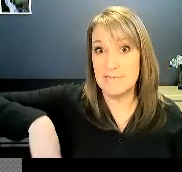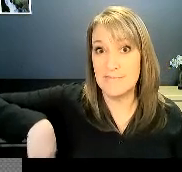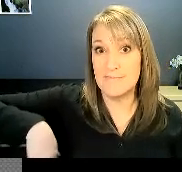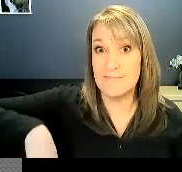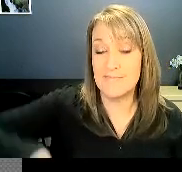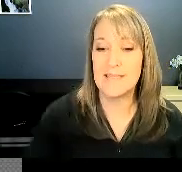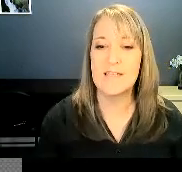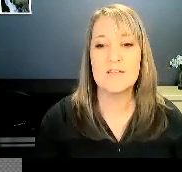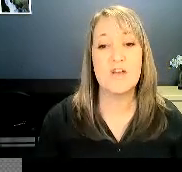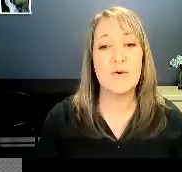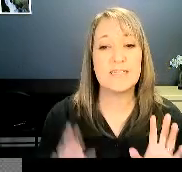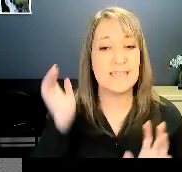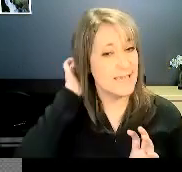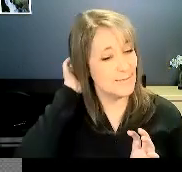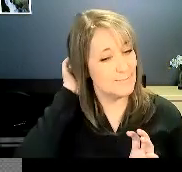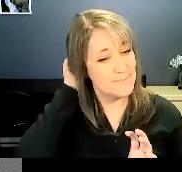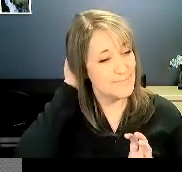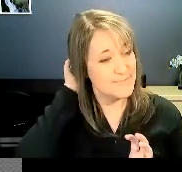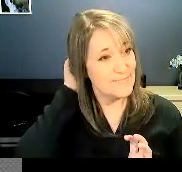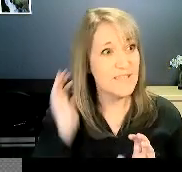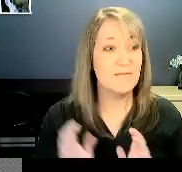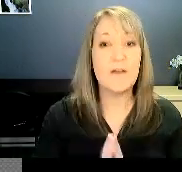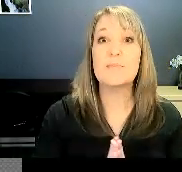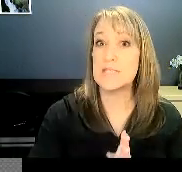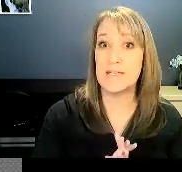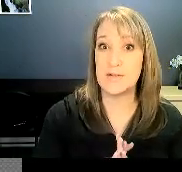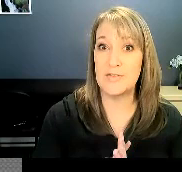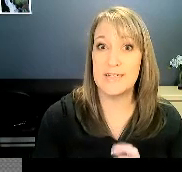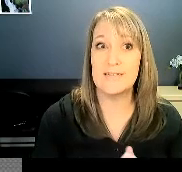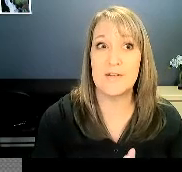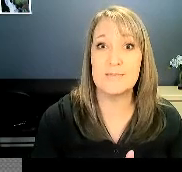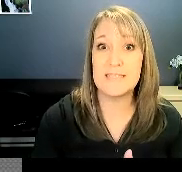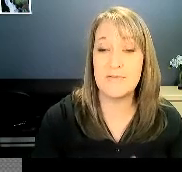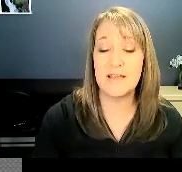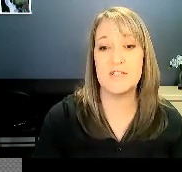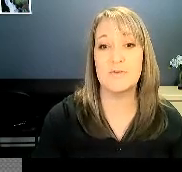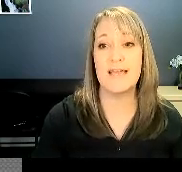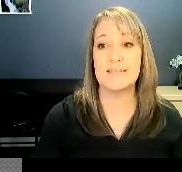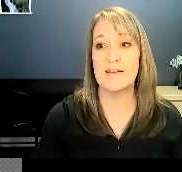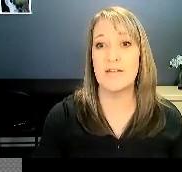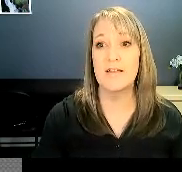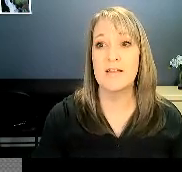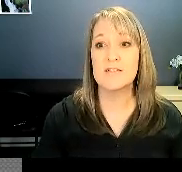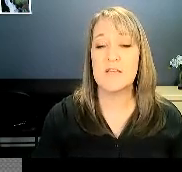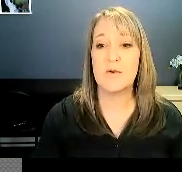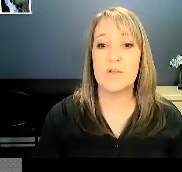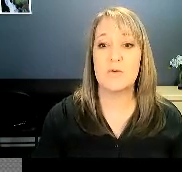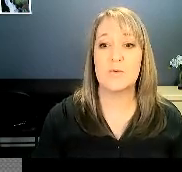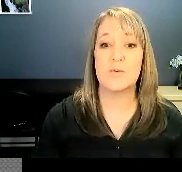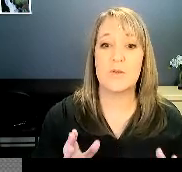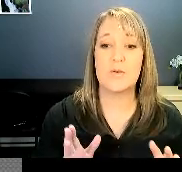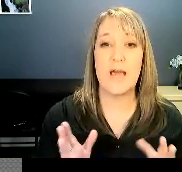yet. So it's a very particular, very, very specific to ASL.